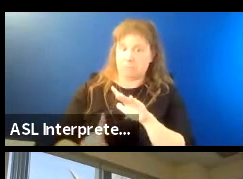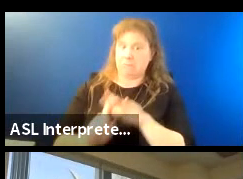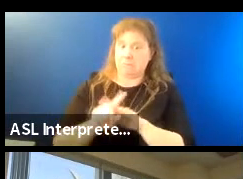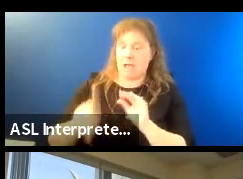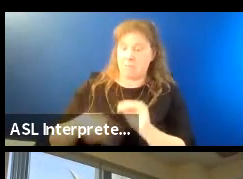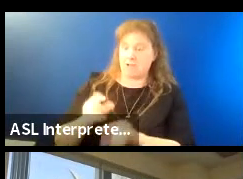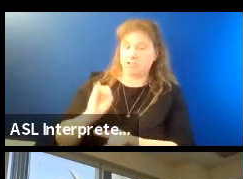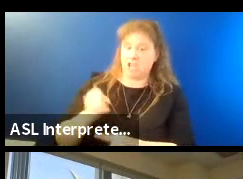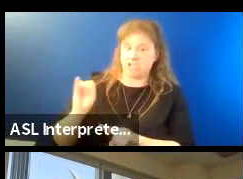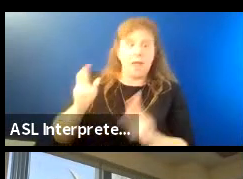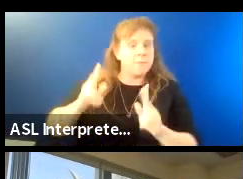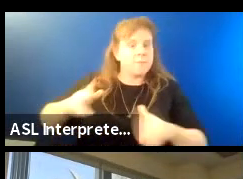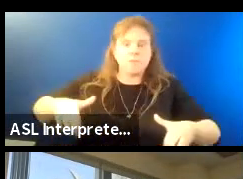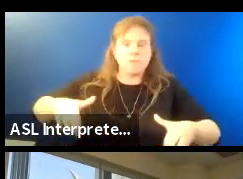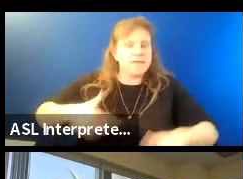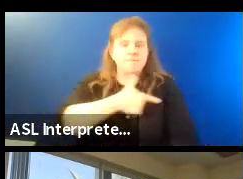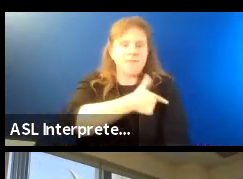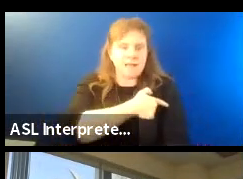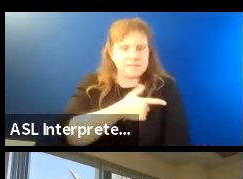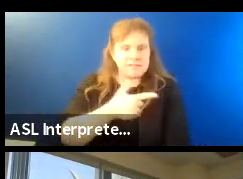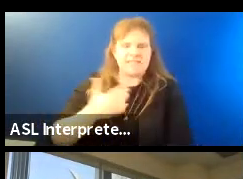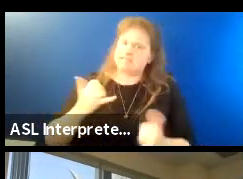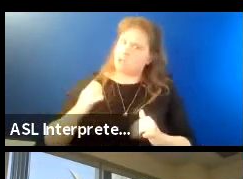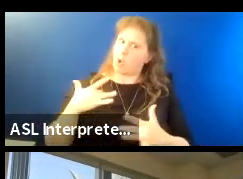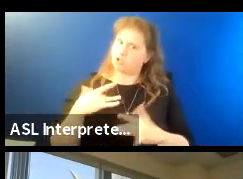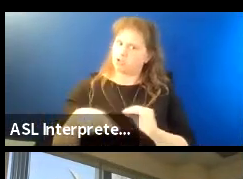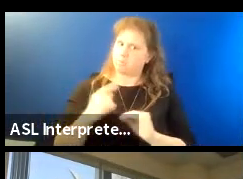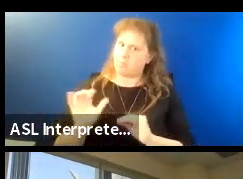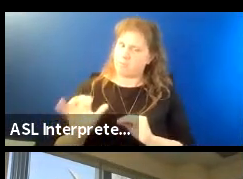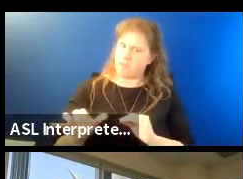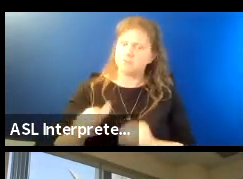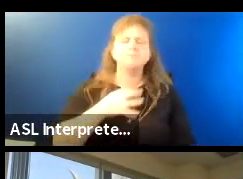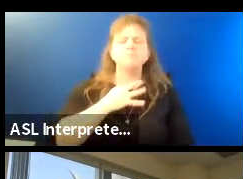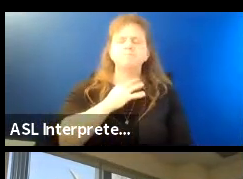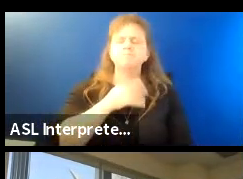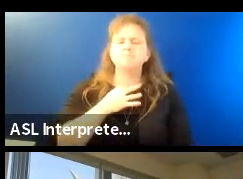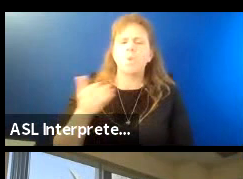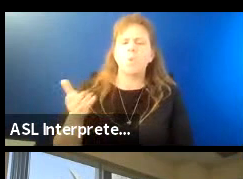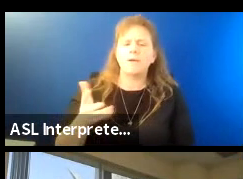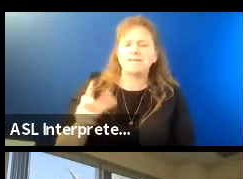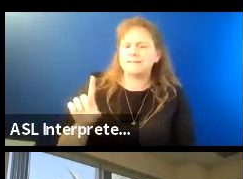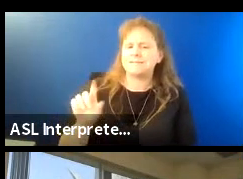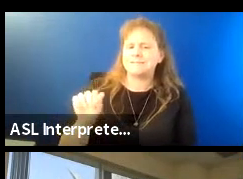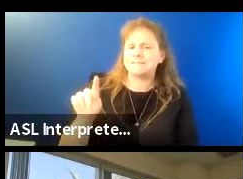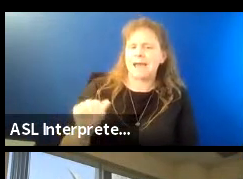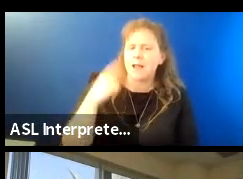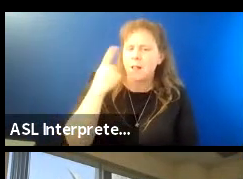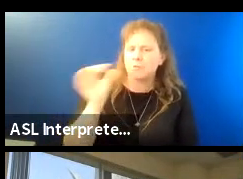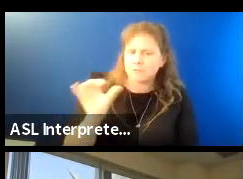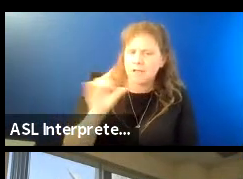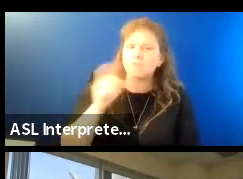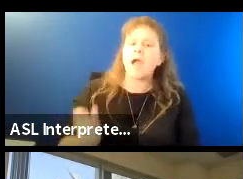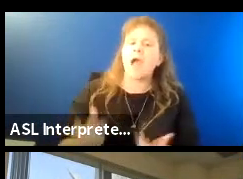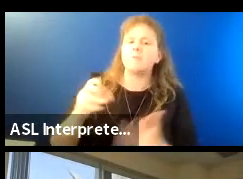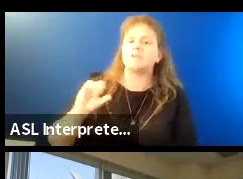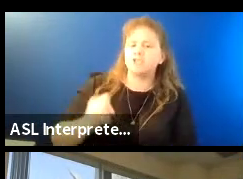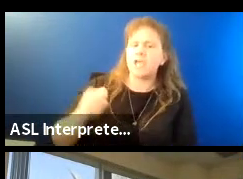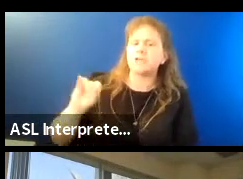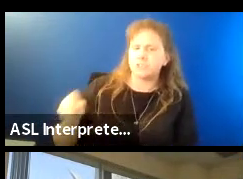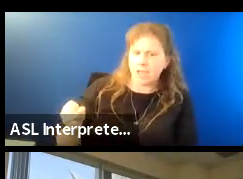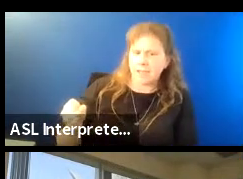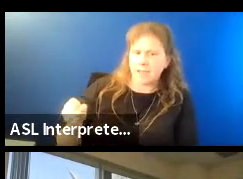been vaccinated yet. So I'm wondering what the data looks like as far as how many J&J doses have